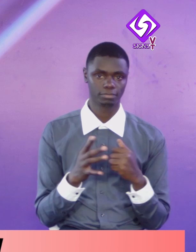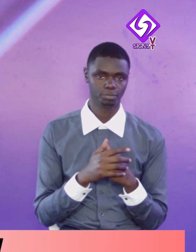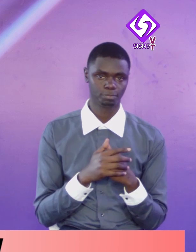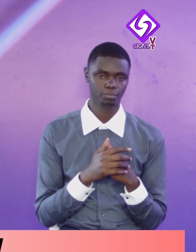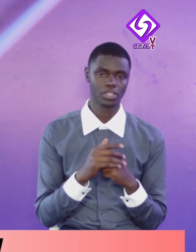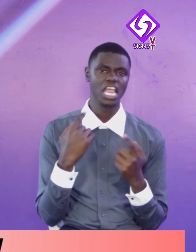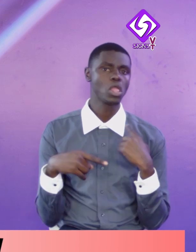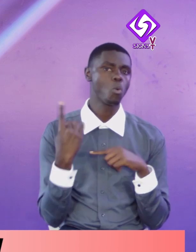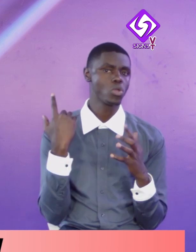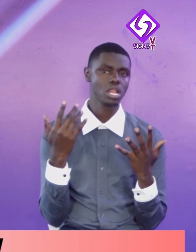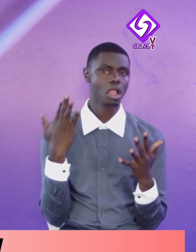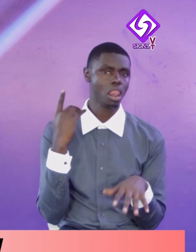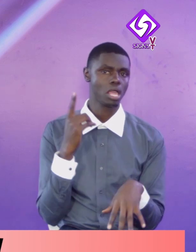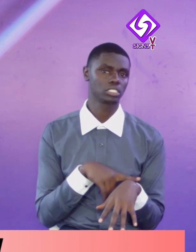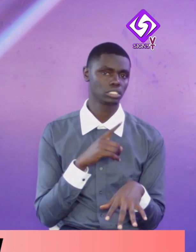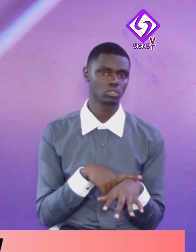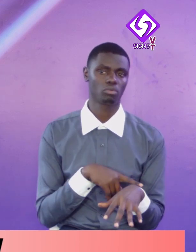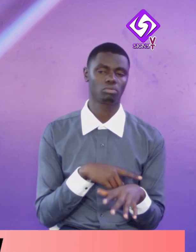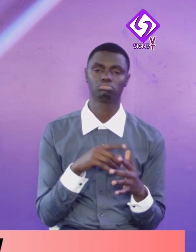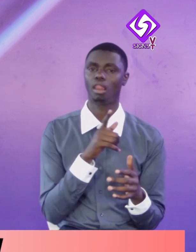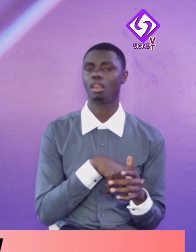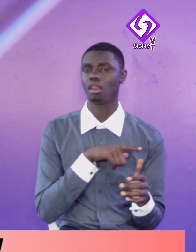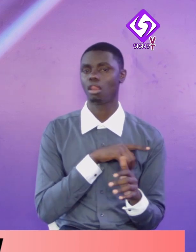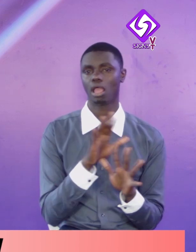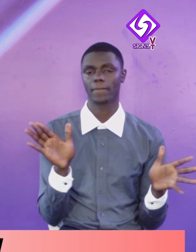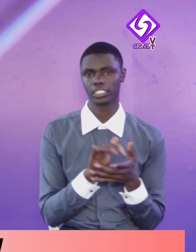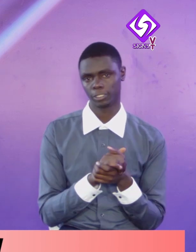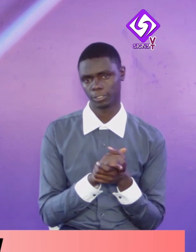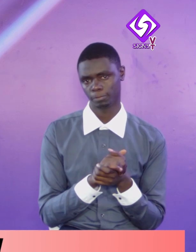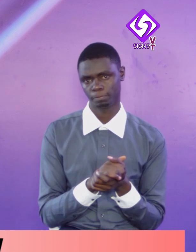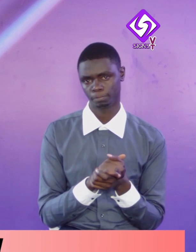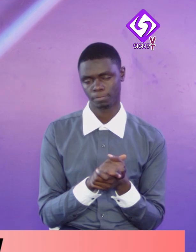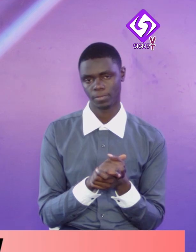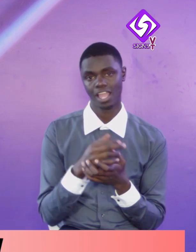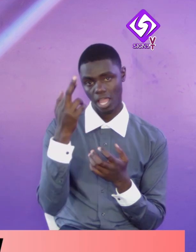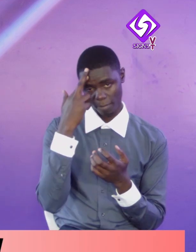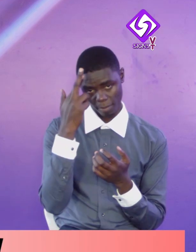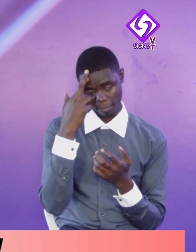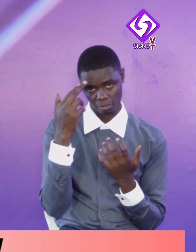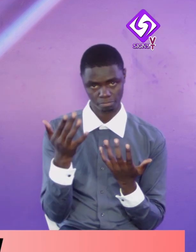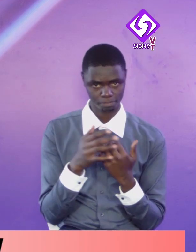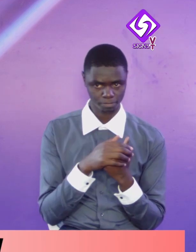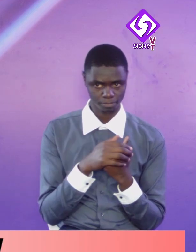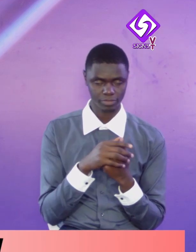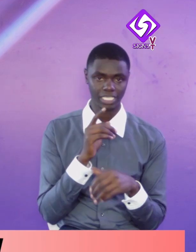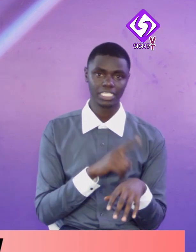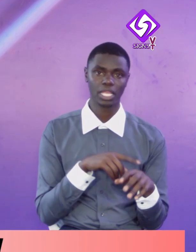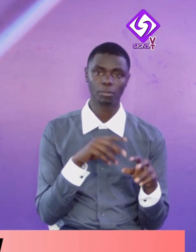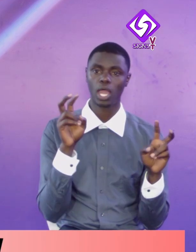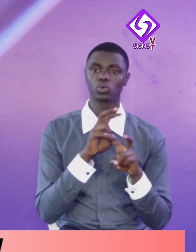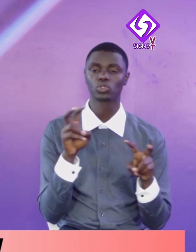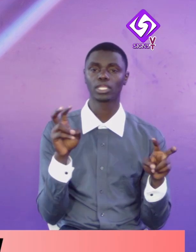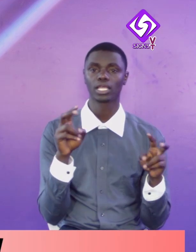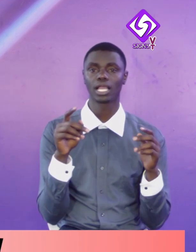their winning last season, it was just by luck. It was by luck. I remember when I was looking at the